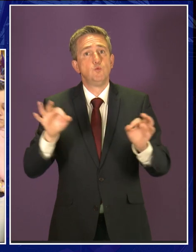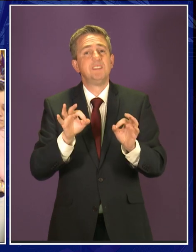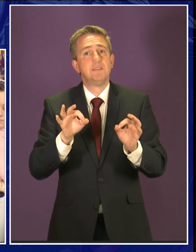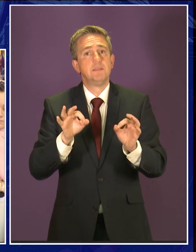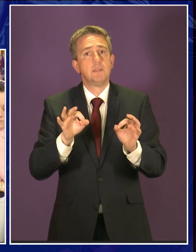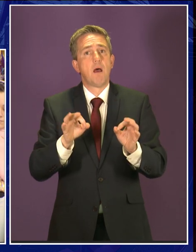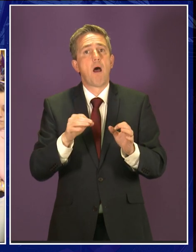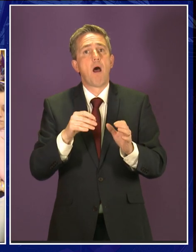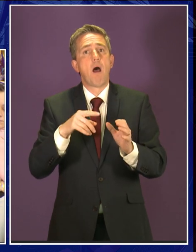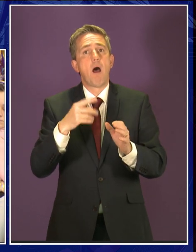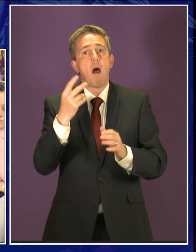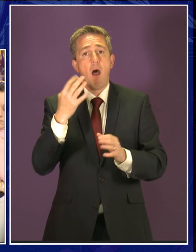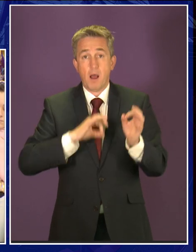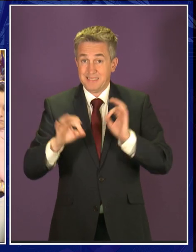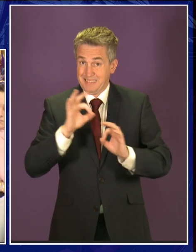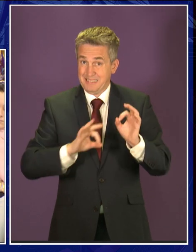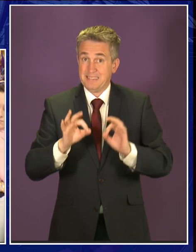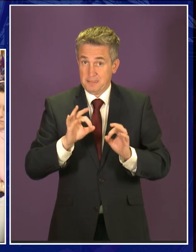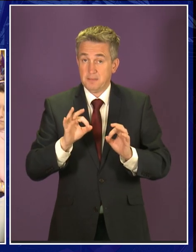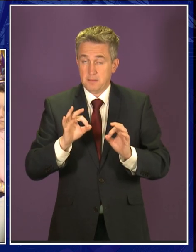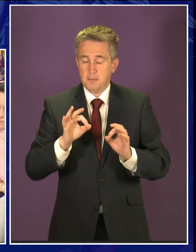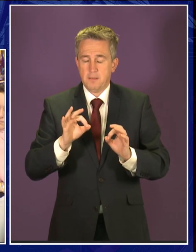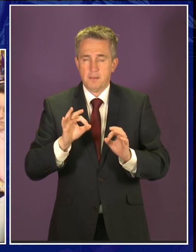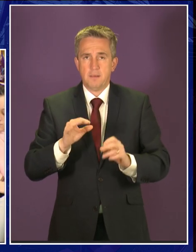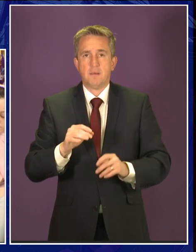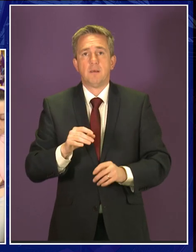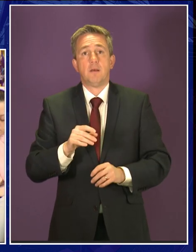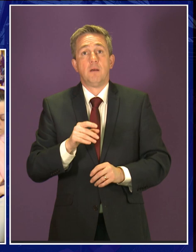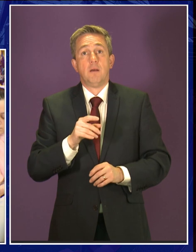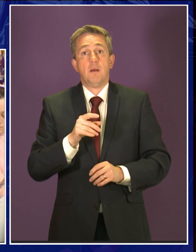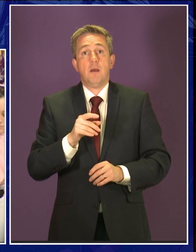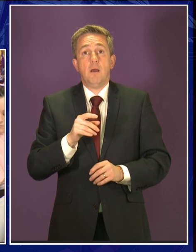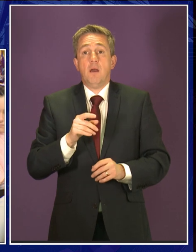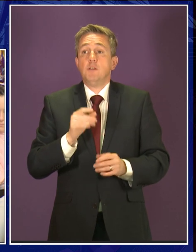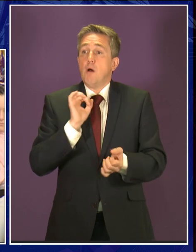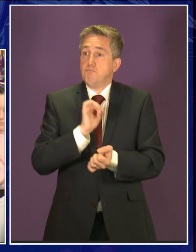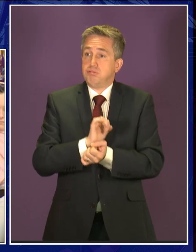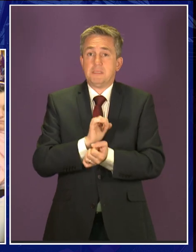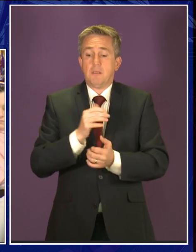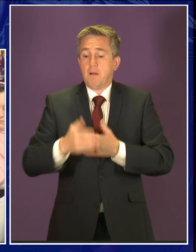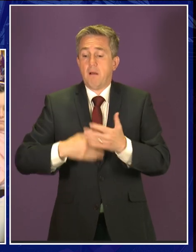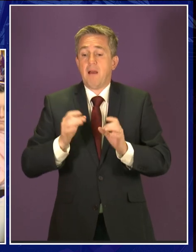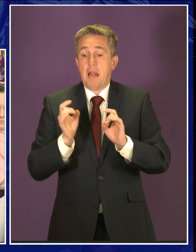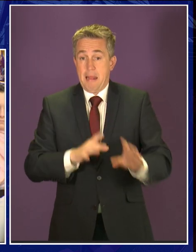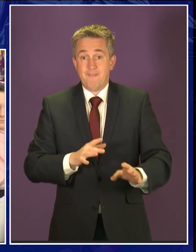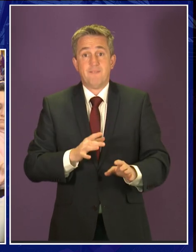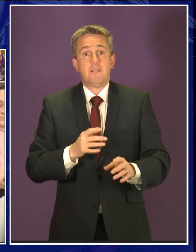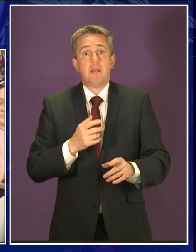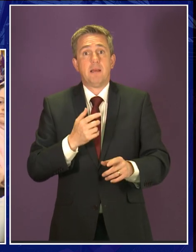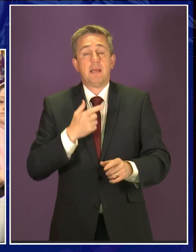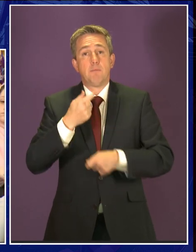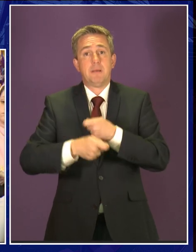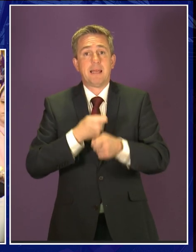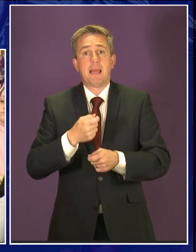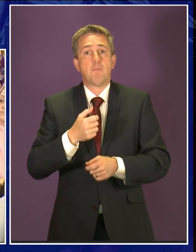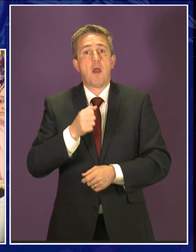musical artist, that is. And so on leaving prison, he became a recording